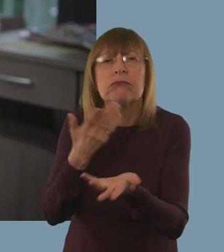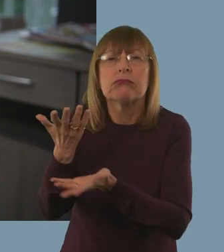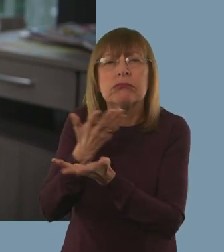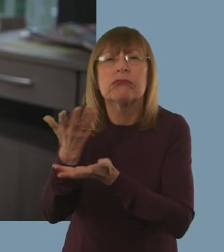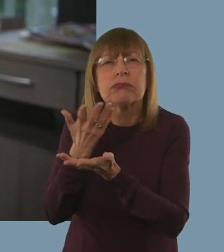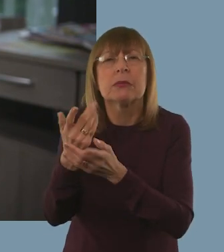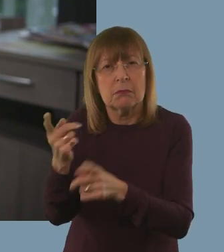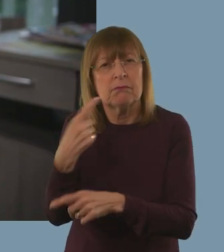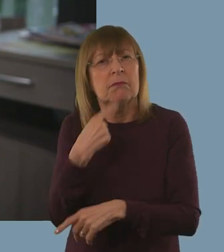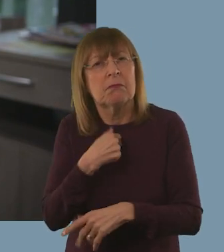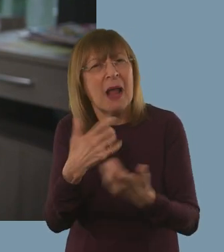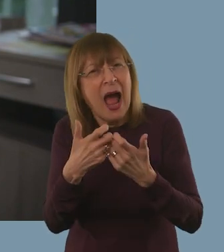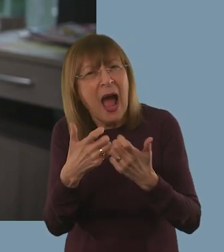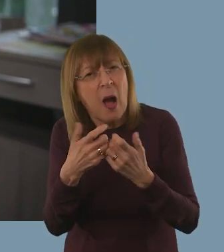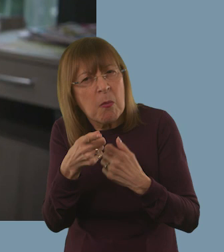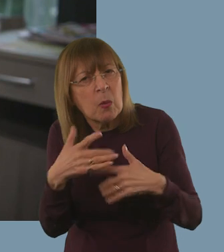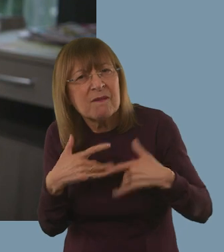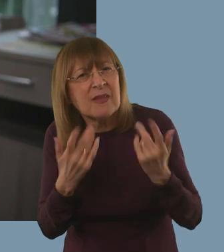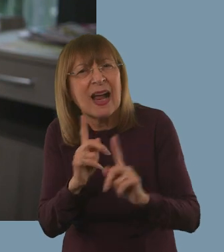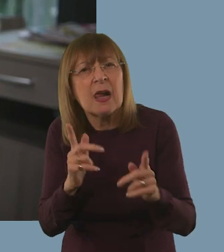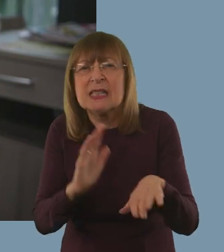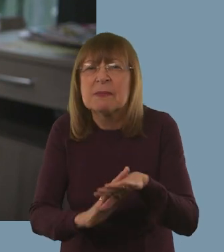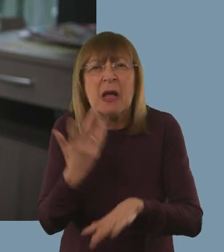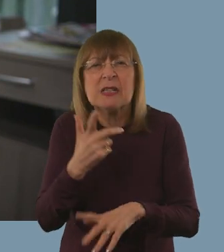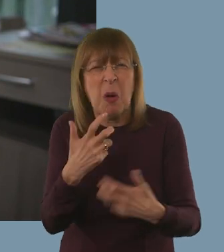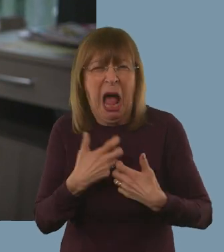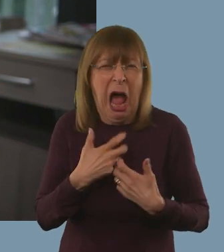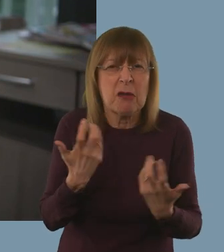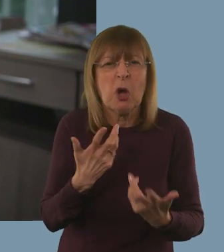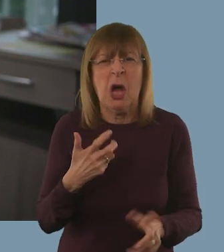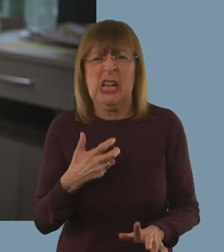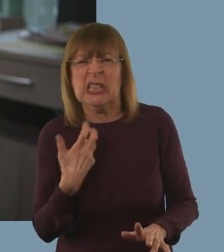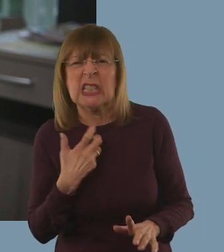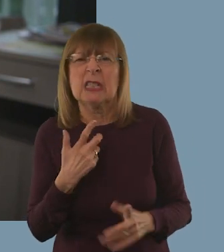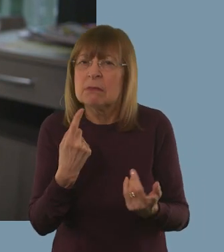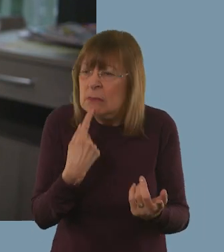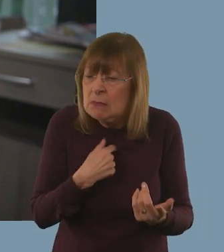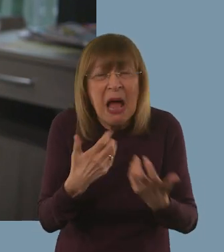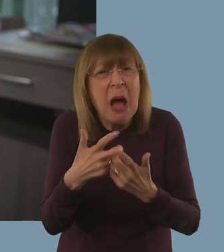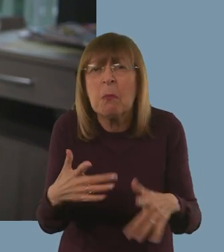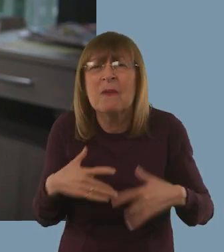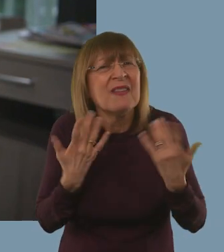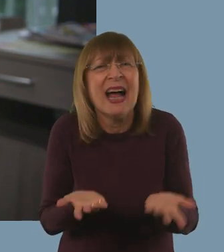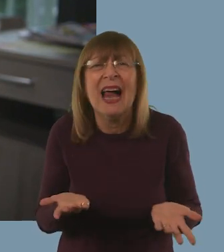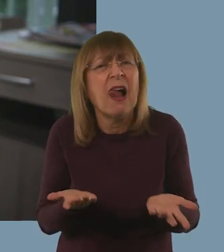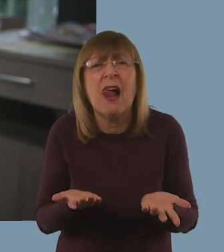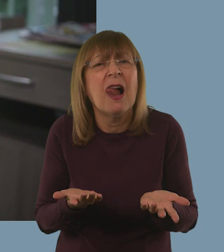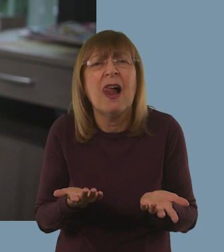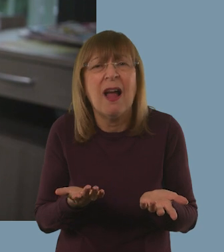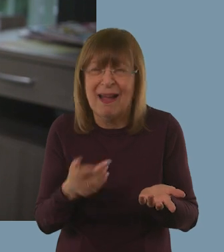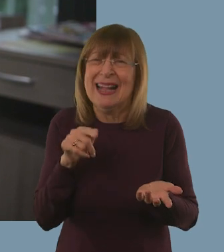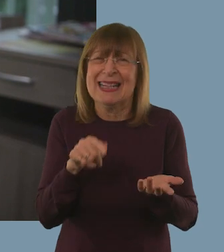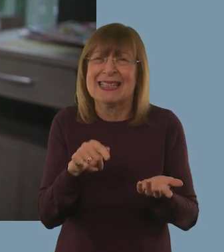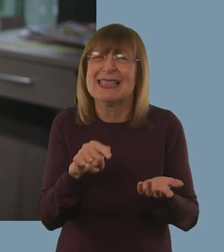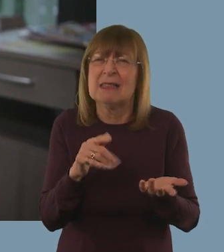brilliant. And she just said, just tell me how you feel. And it doesn't matter whether you're angry or